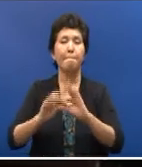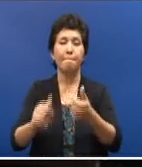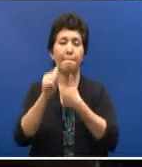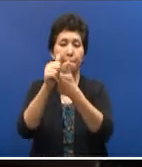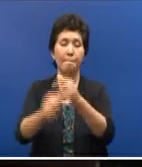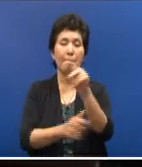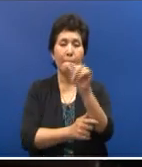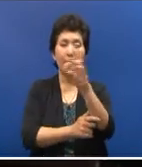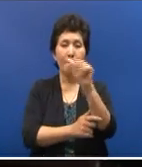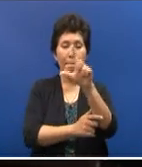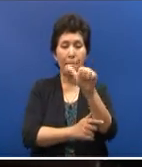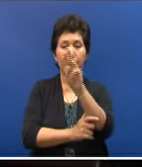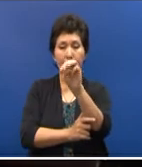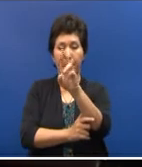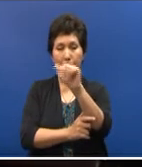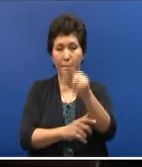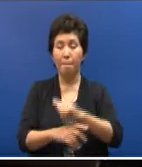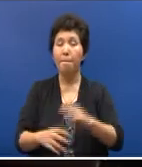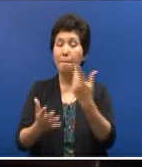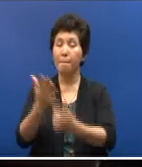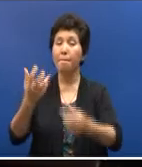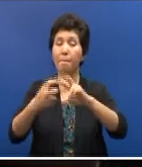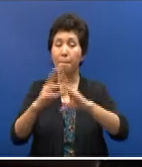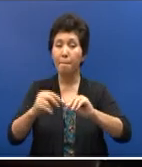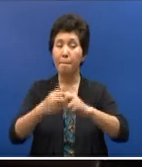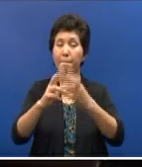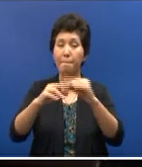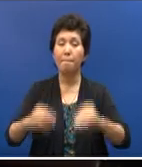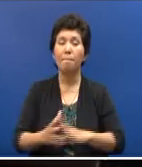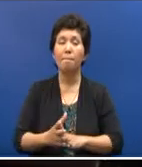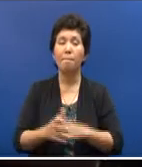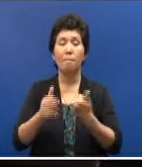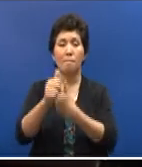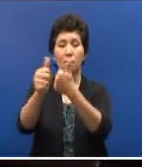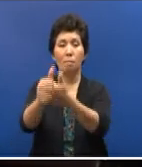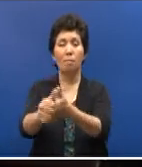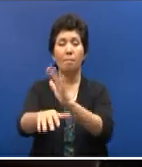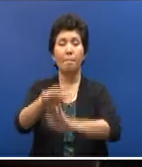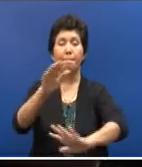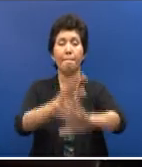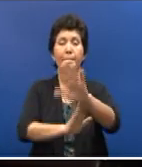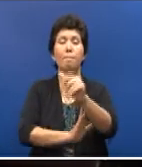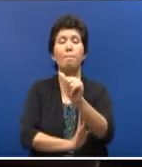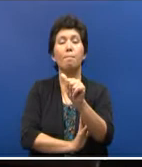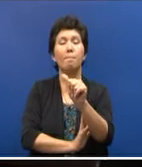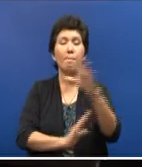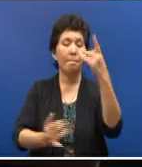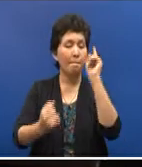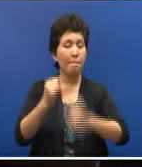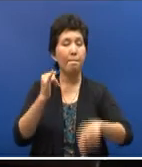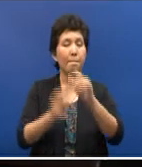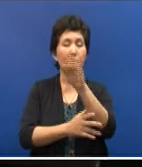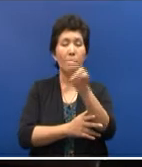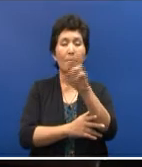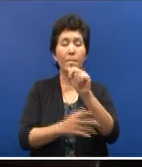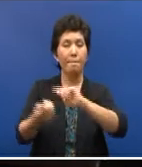according to Karl Marx, the solution is that it is through arms, okay, or violent revolution, okay,